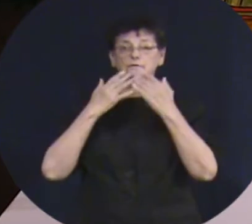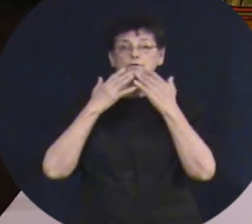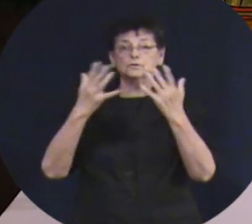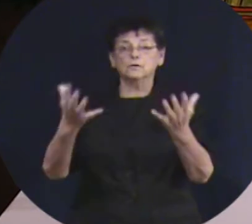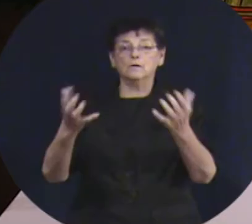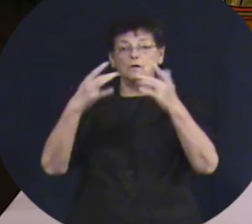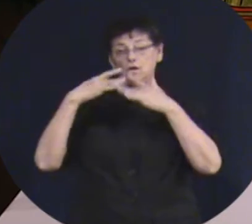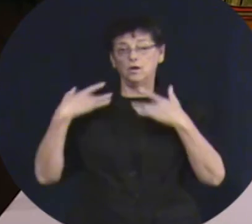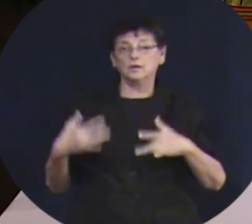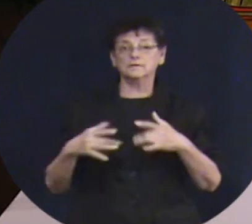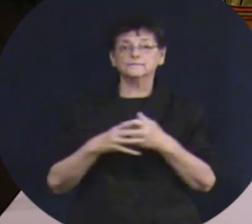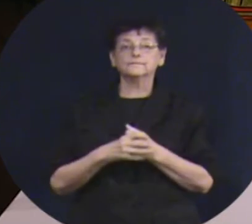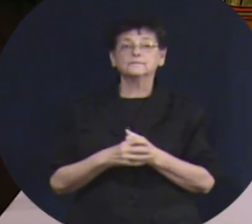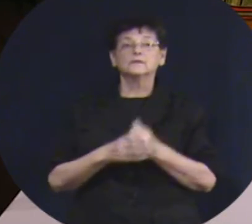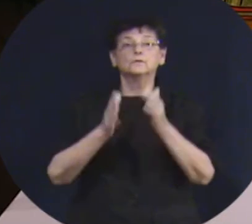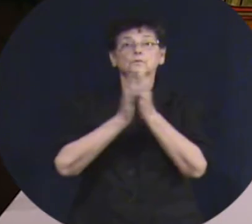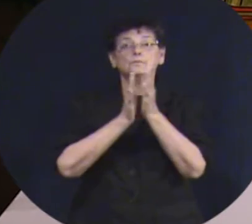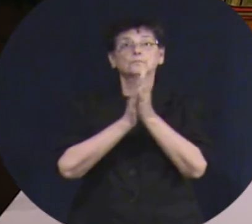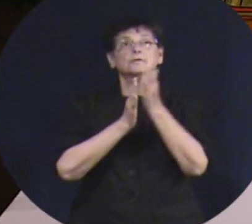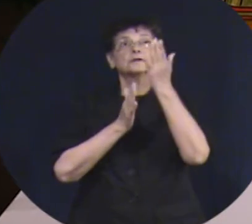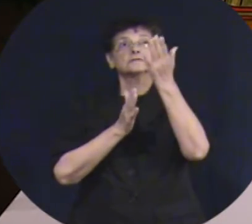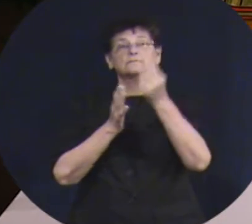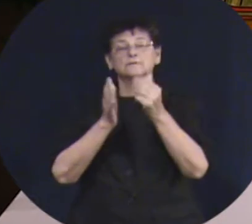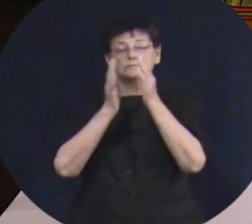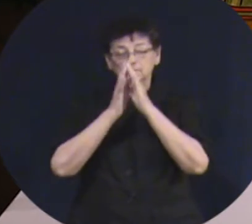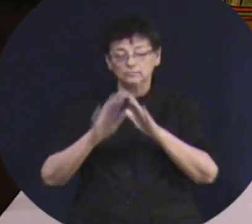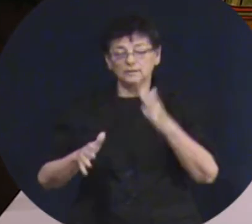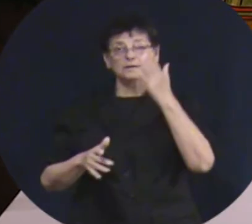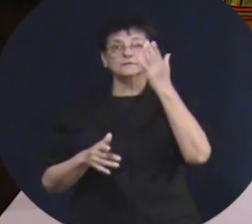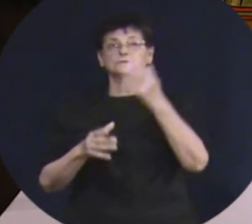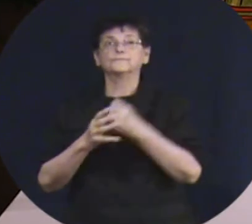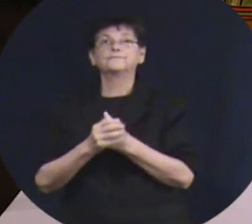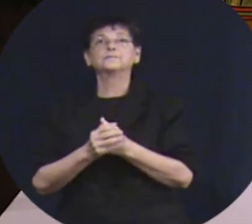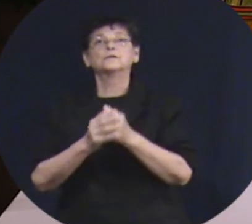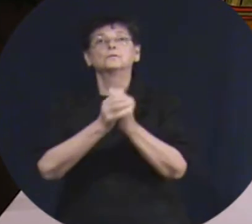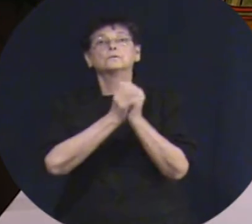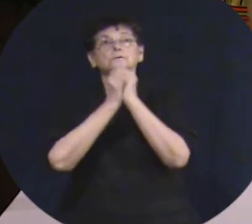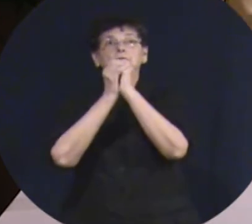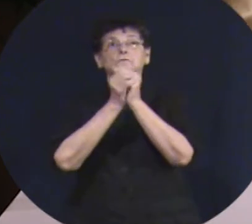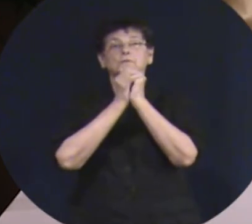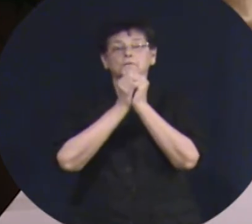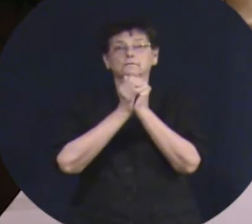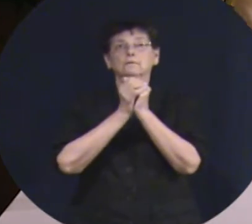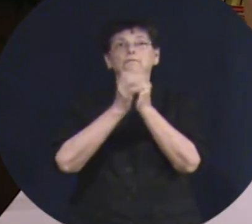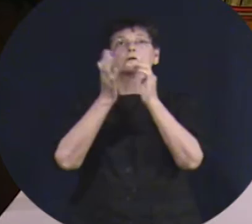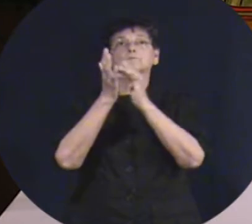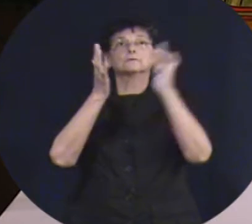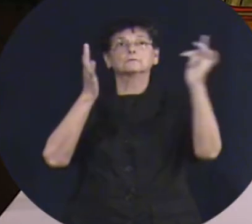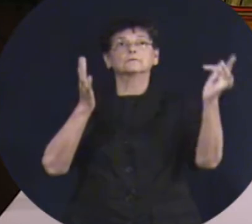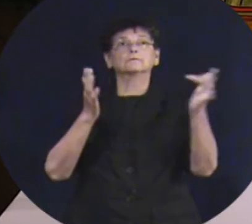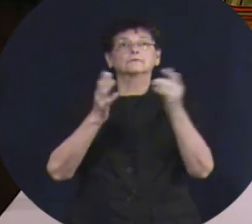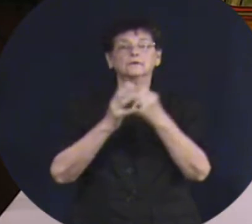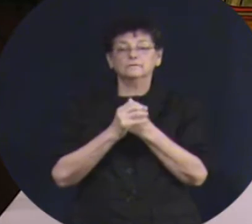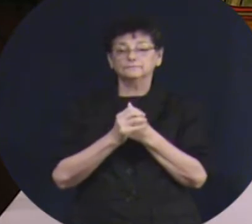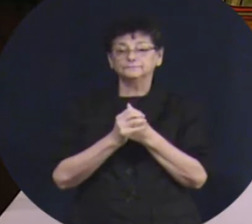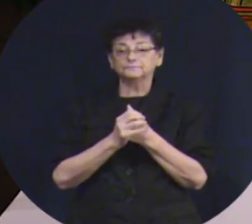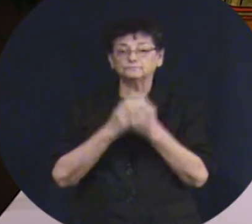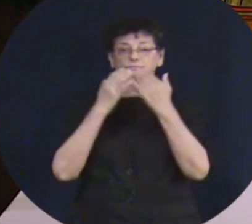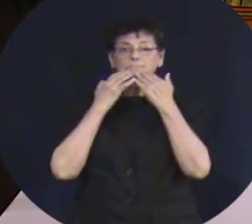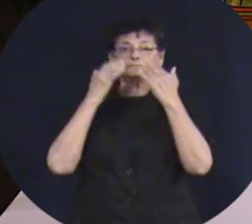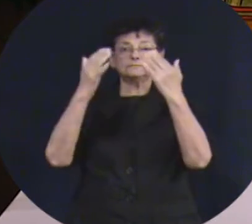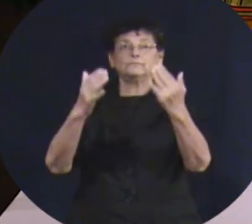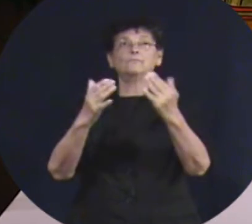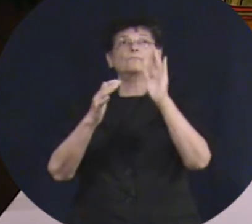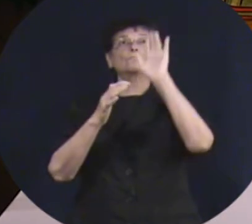of good will. We praise you. We bless you. We adore you. We glorify you. We give